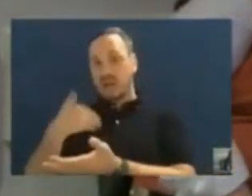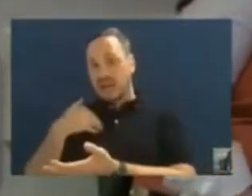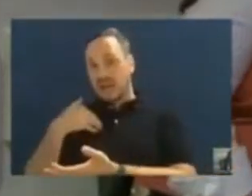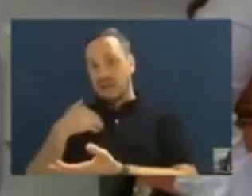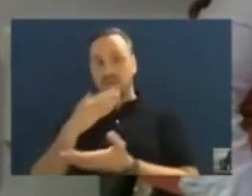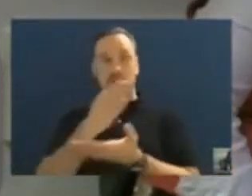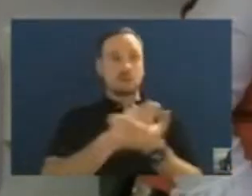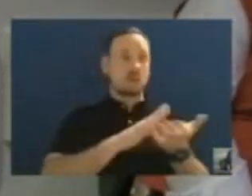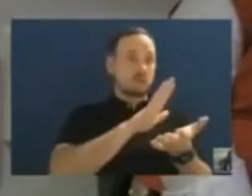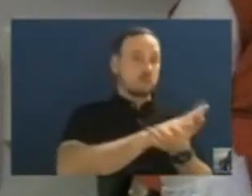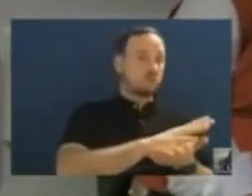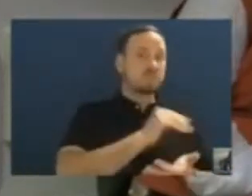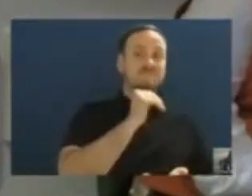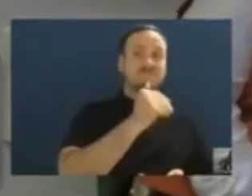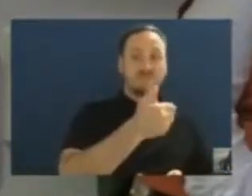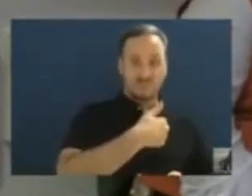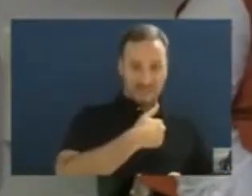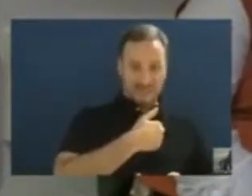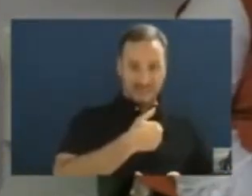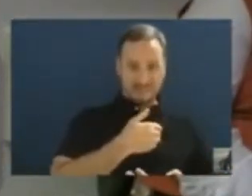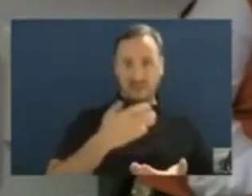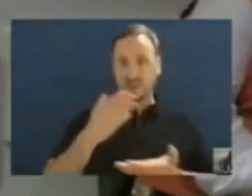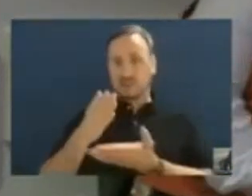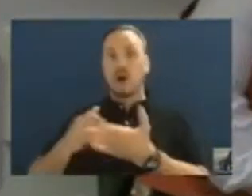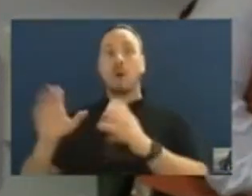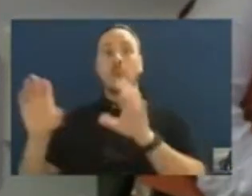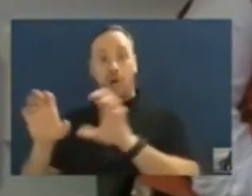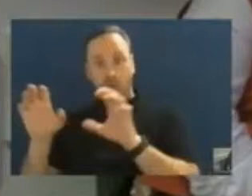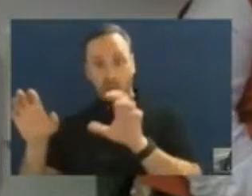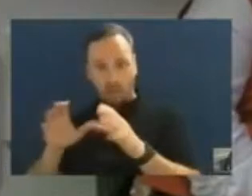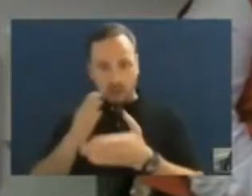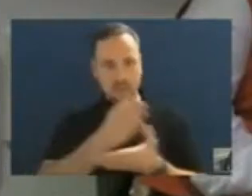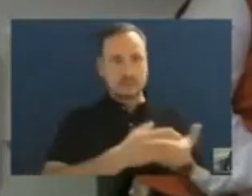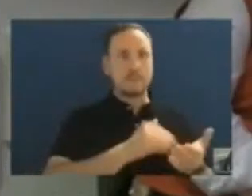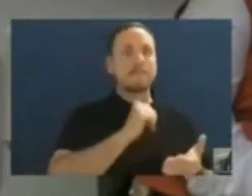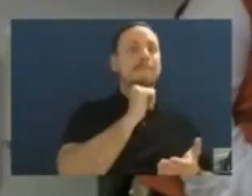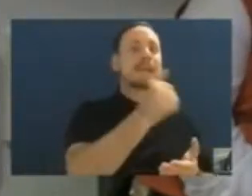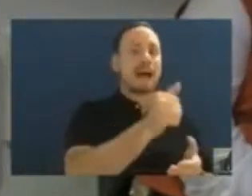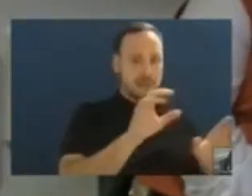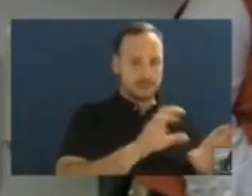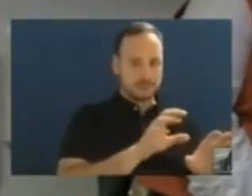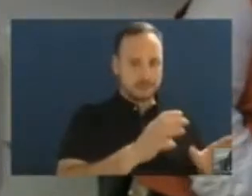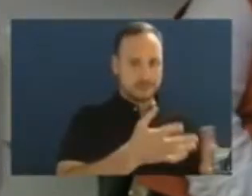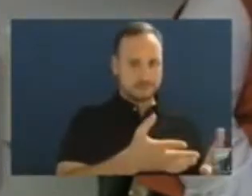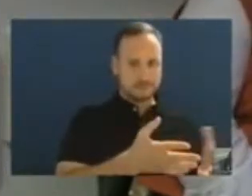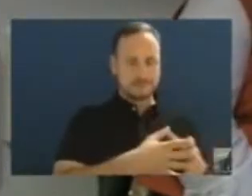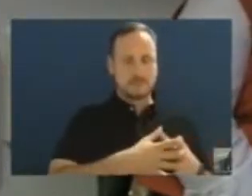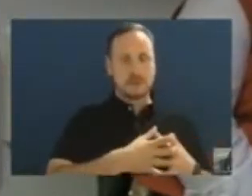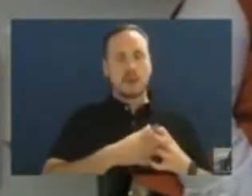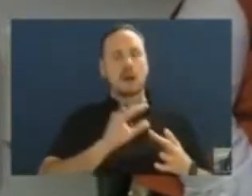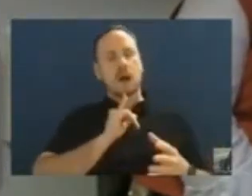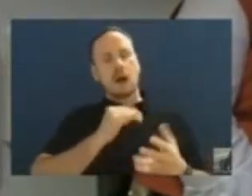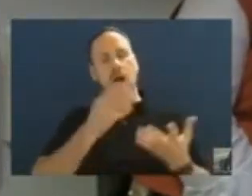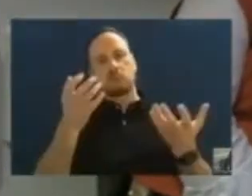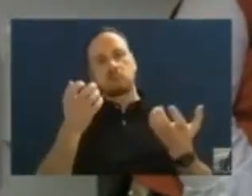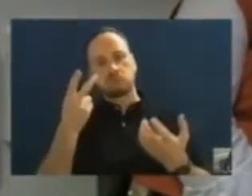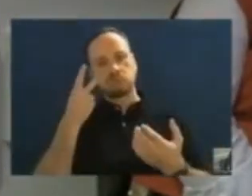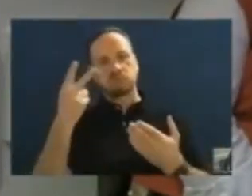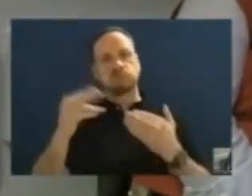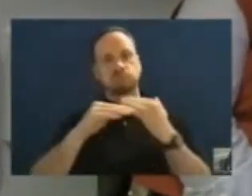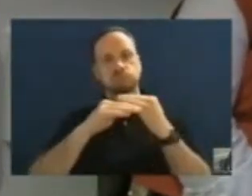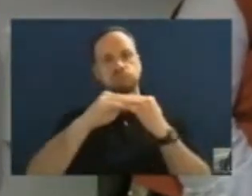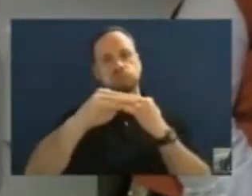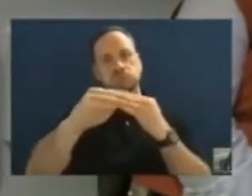doing this and not doing that. So I hope that we will see that consistency so that we do get the best in terms